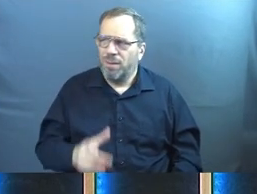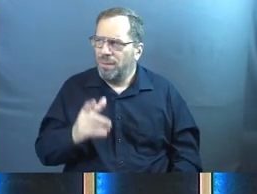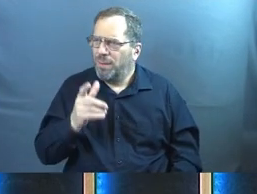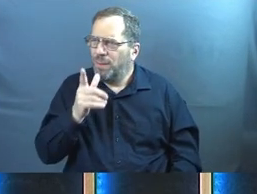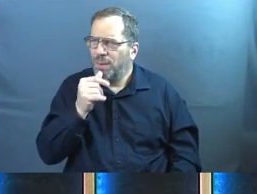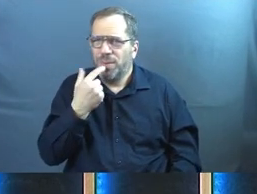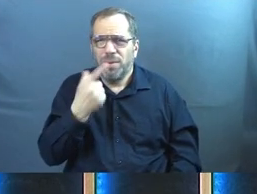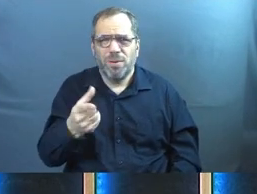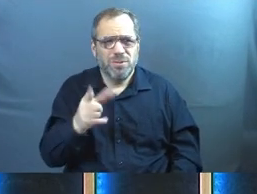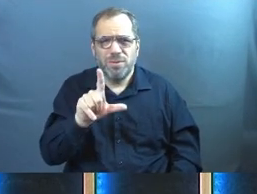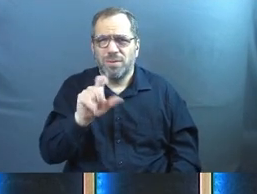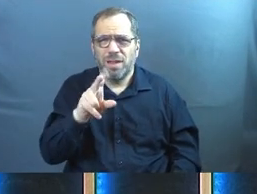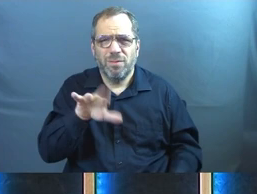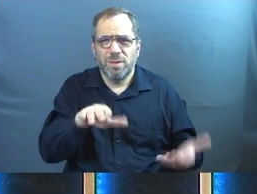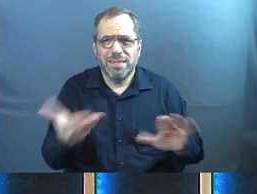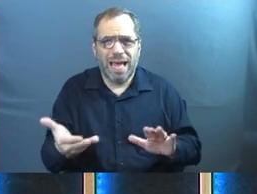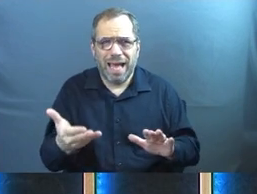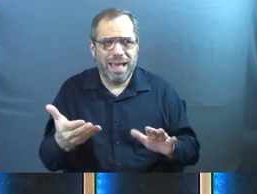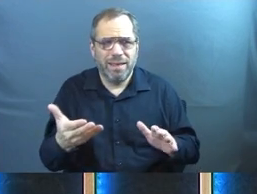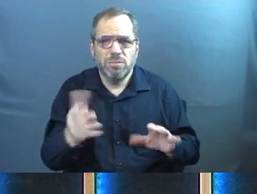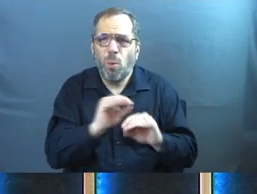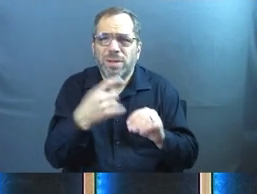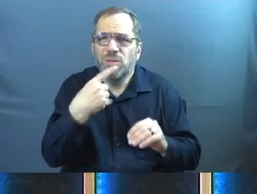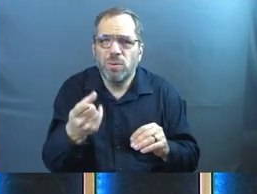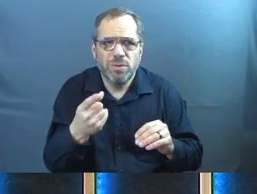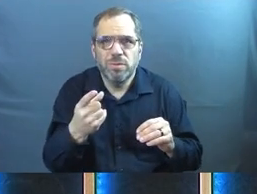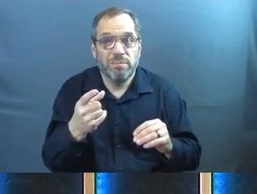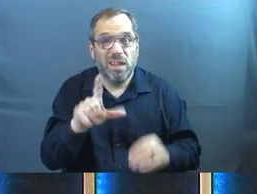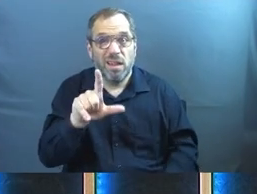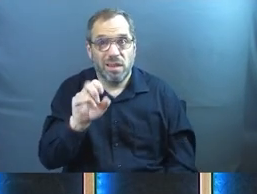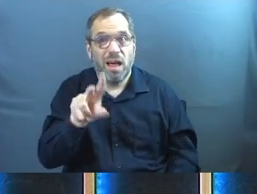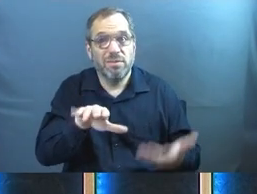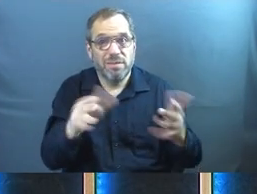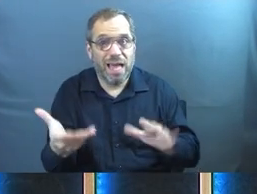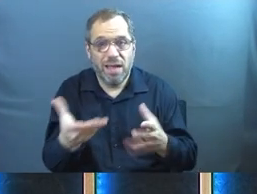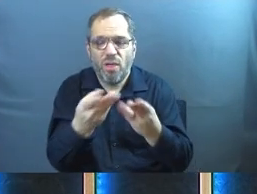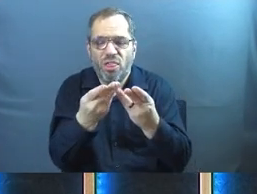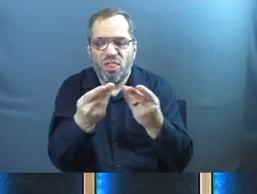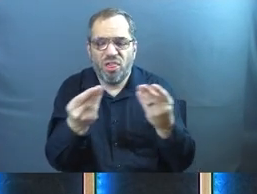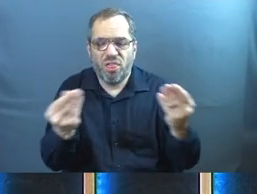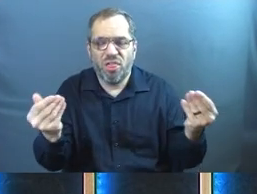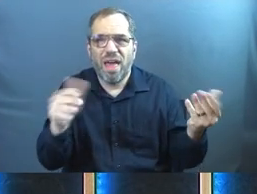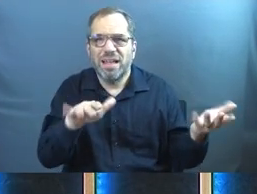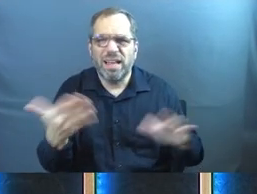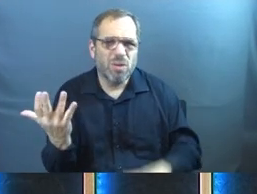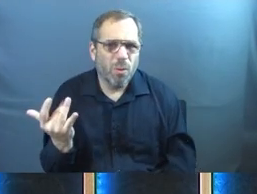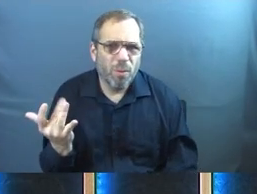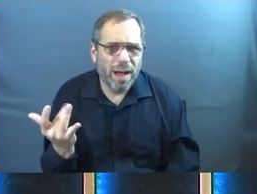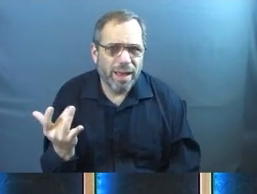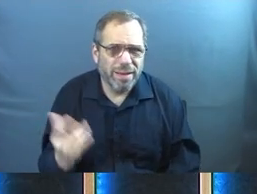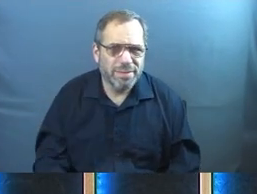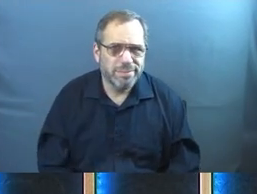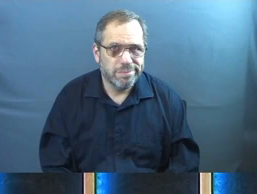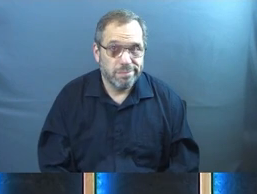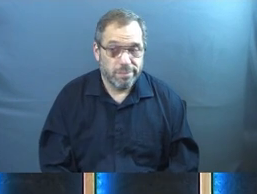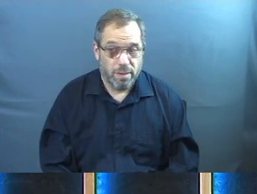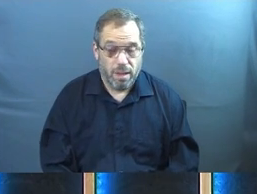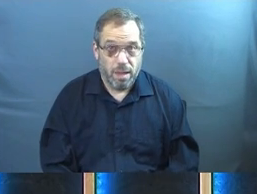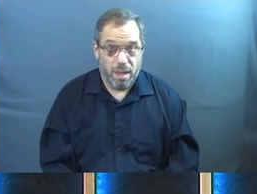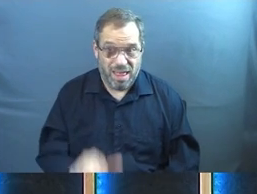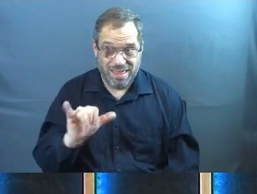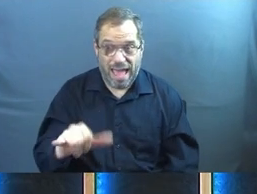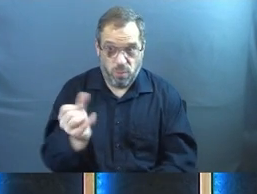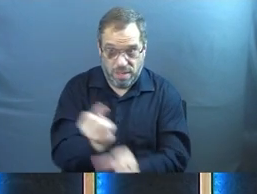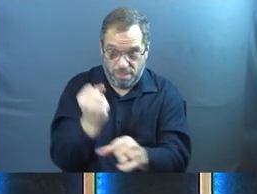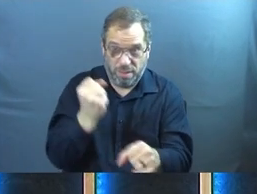die, but it does. It fades and it dies. Why? Not because that's the way